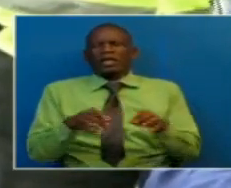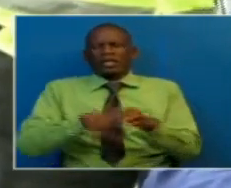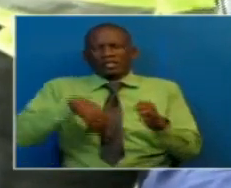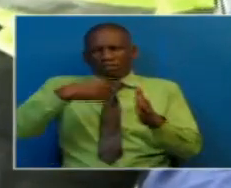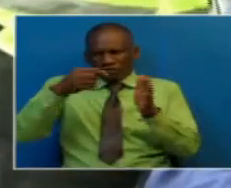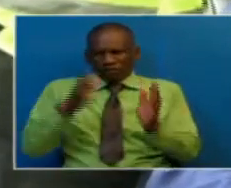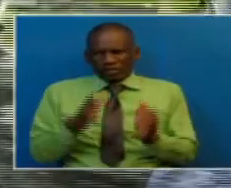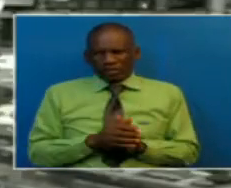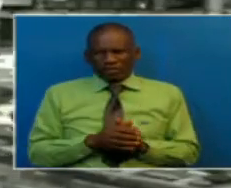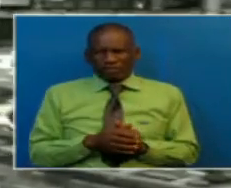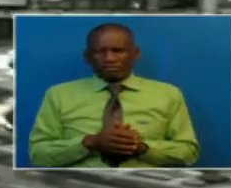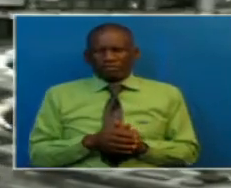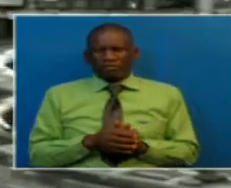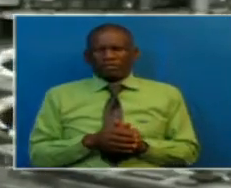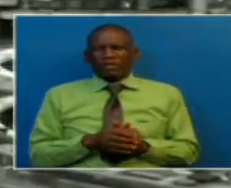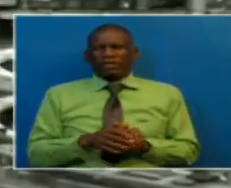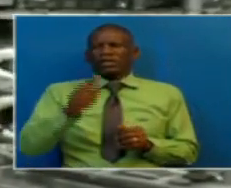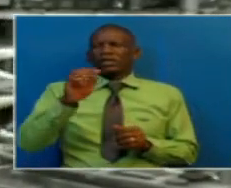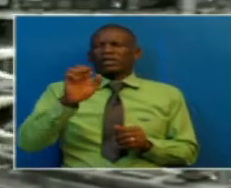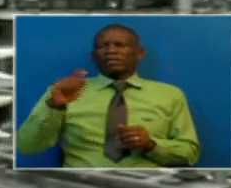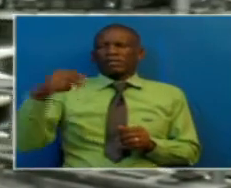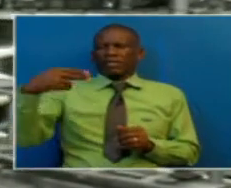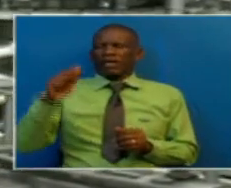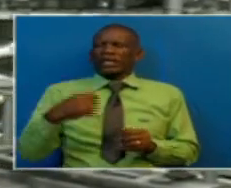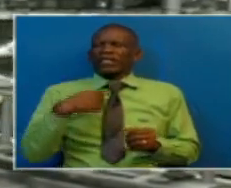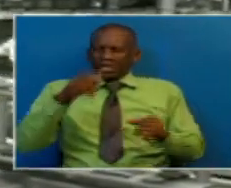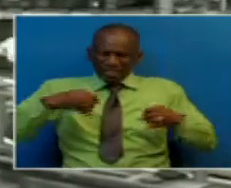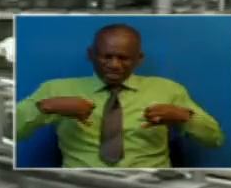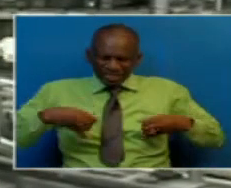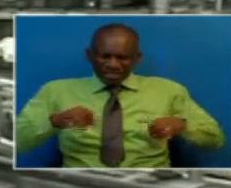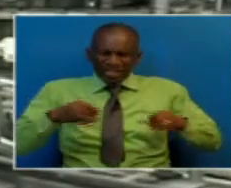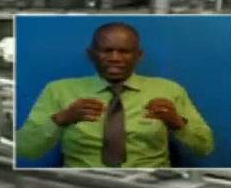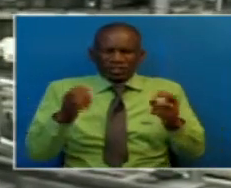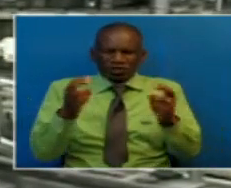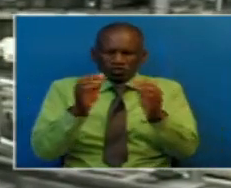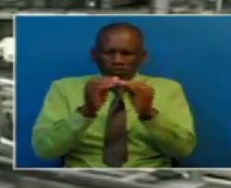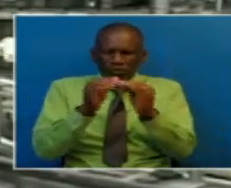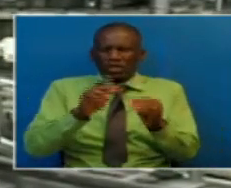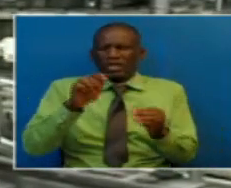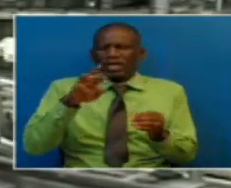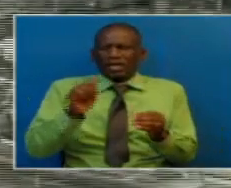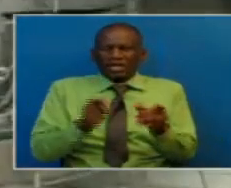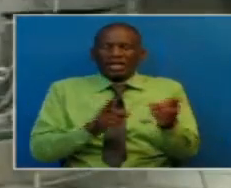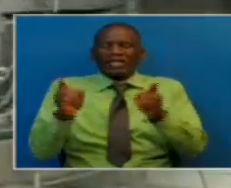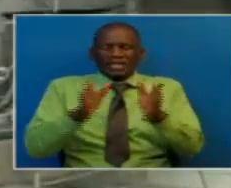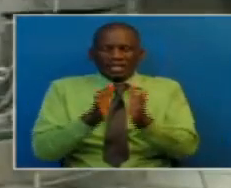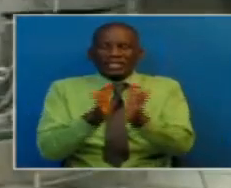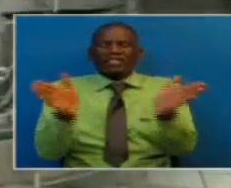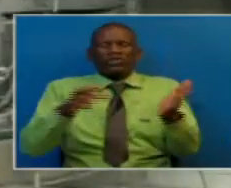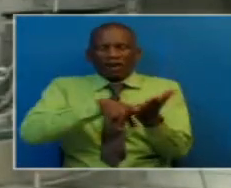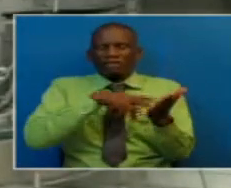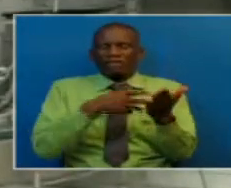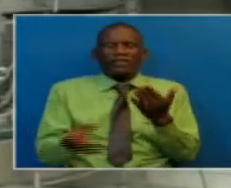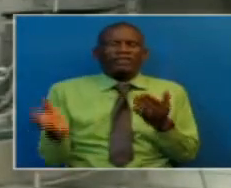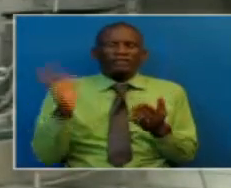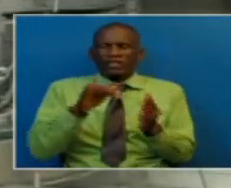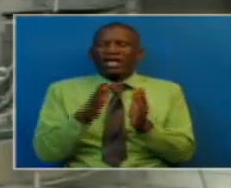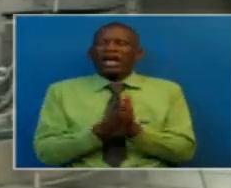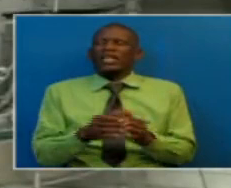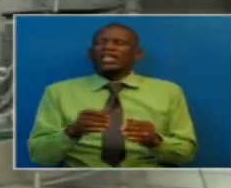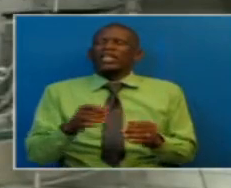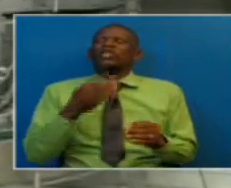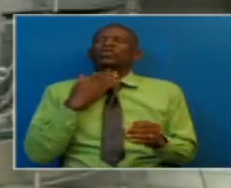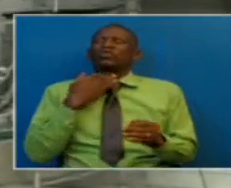manufacturer. Tabitha says her efforts to seek audience with the KRA Director General have not been successful, and she wants